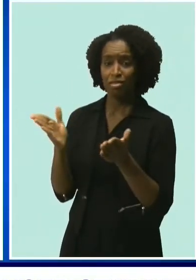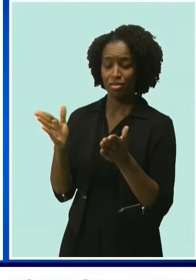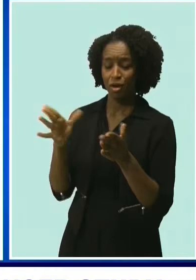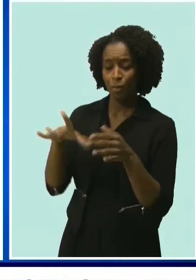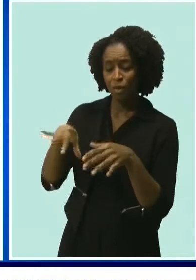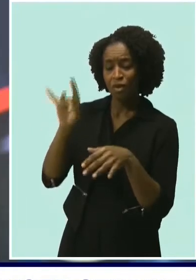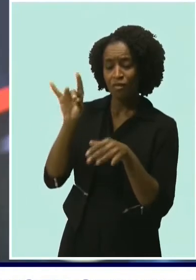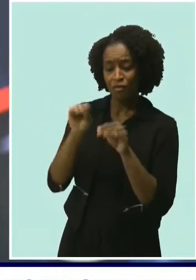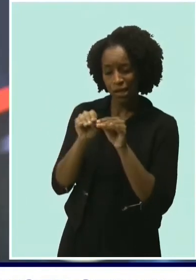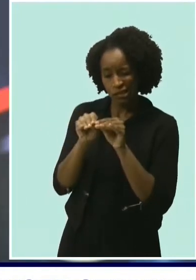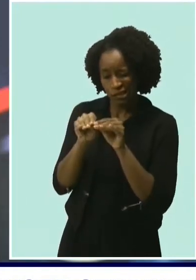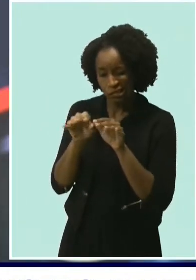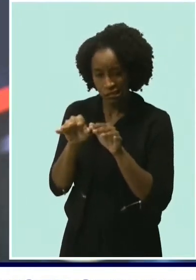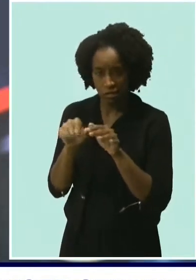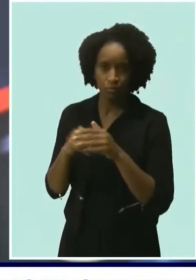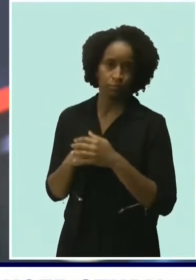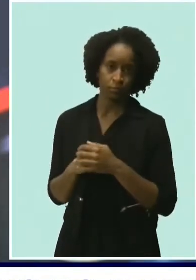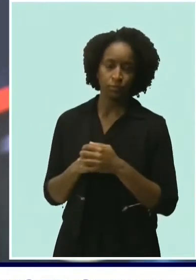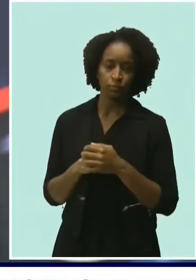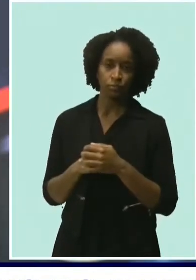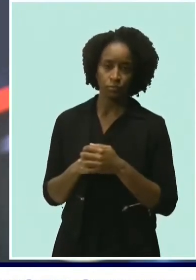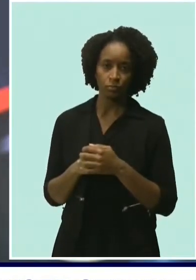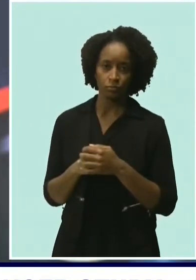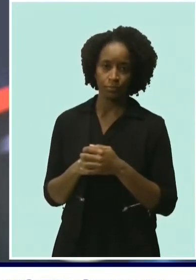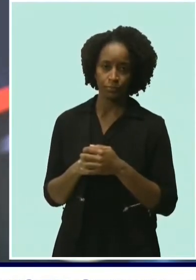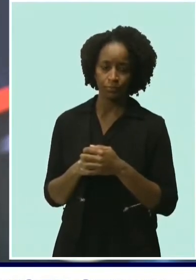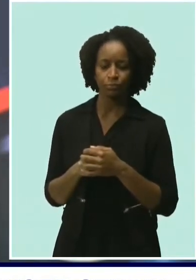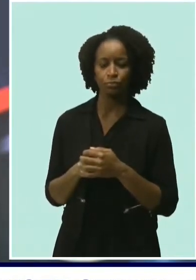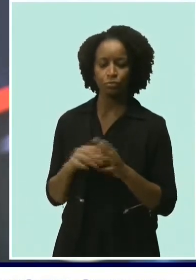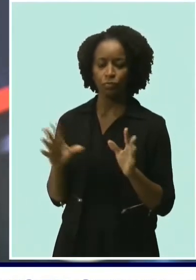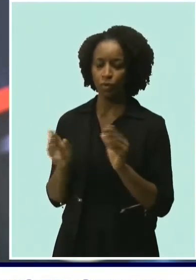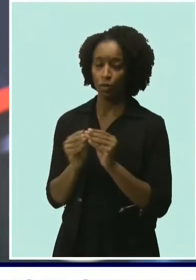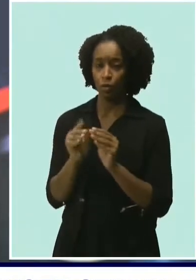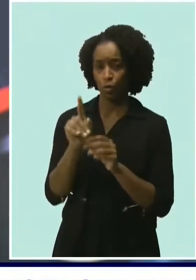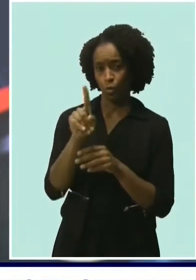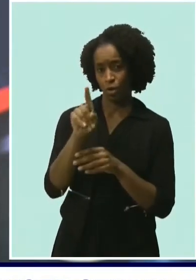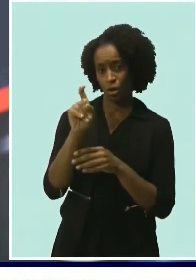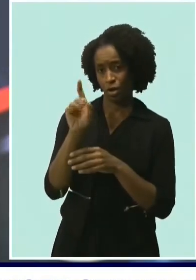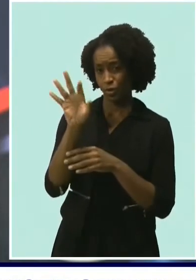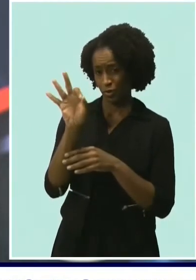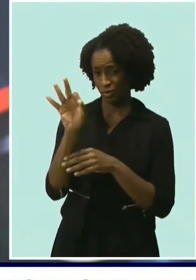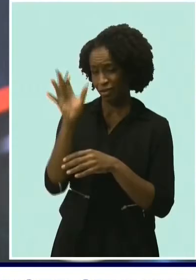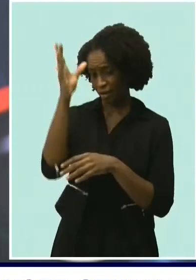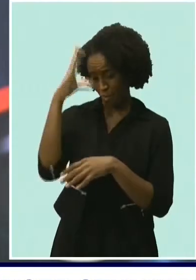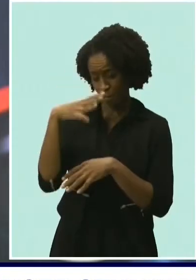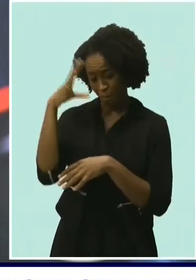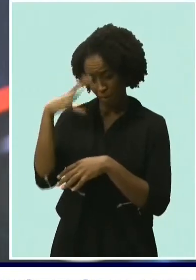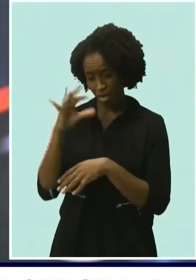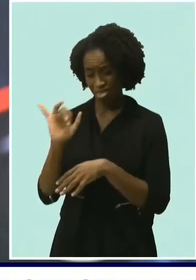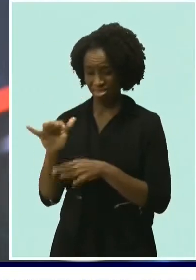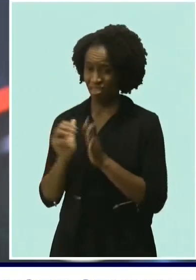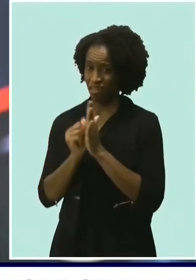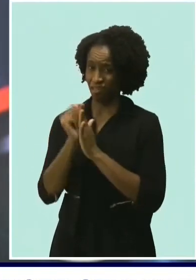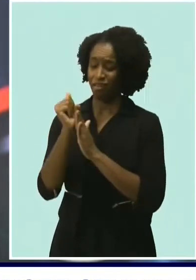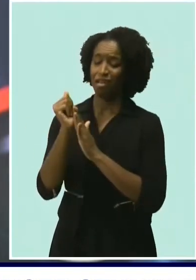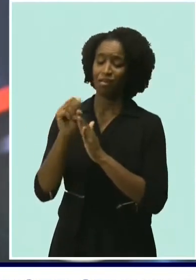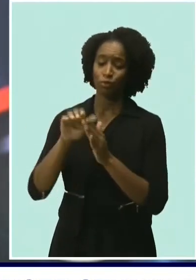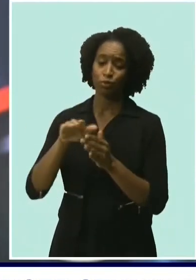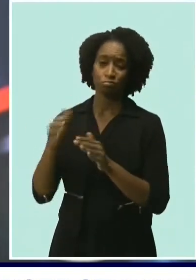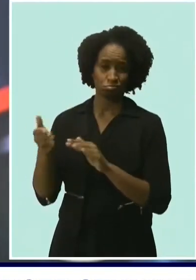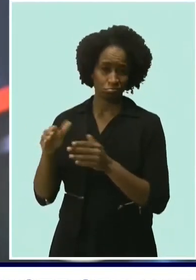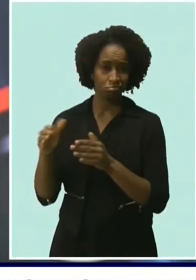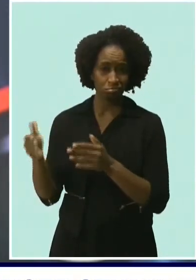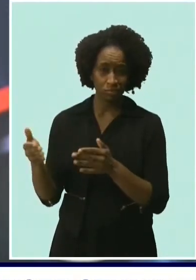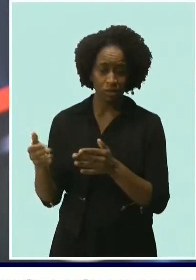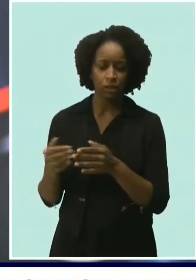early. And with 109 men dying annually from prostate cancer, Professor Rosen thinks Barbados is very fortunate